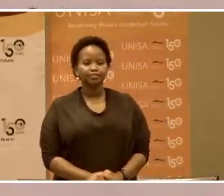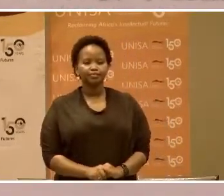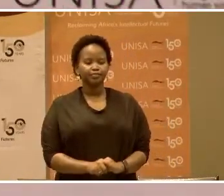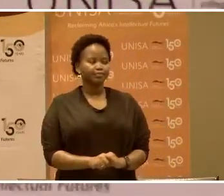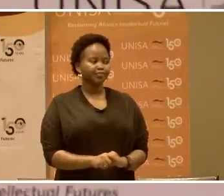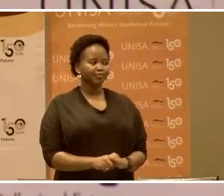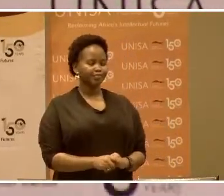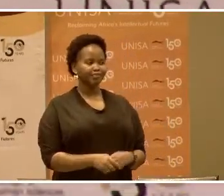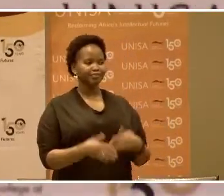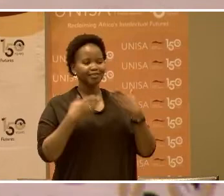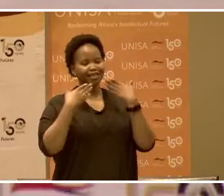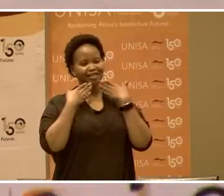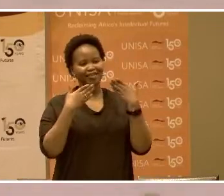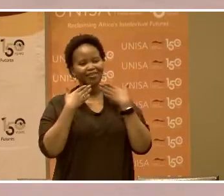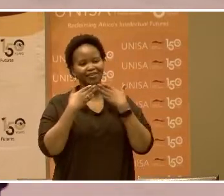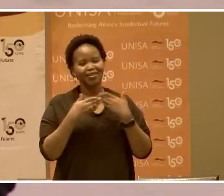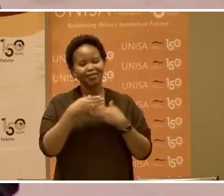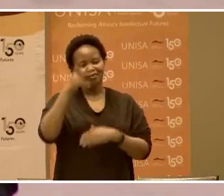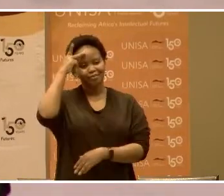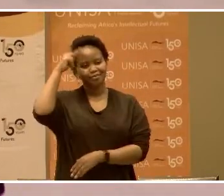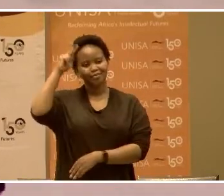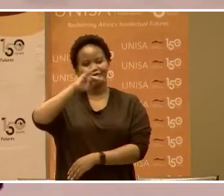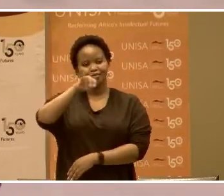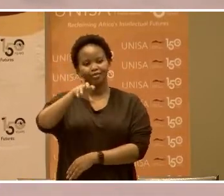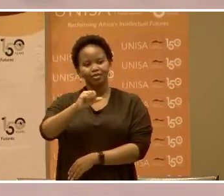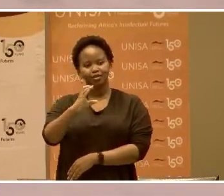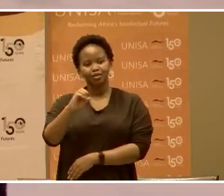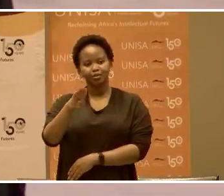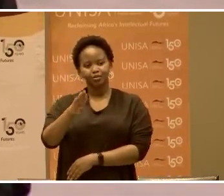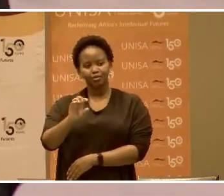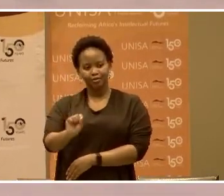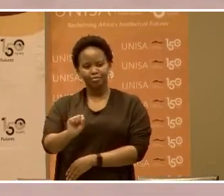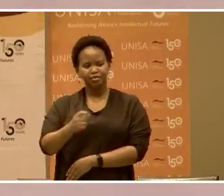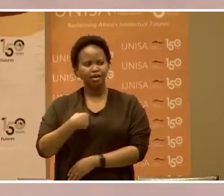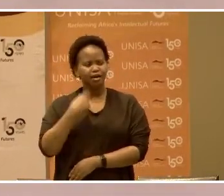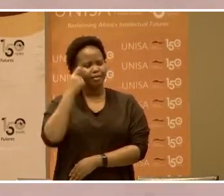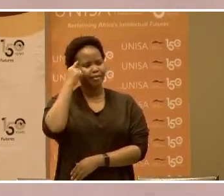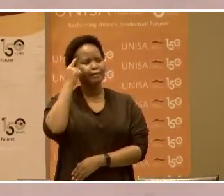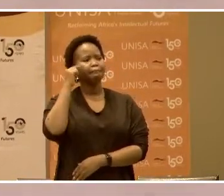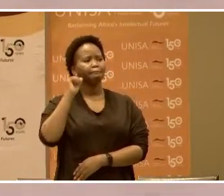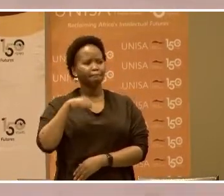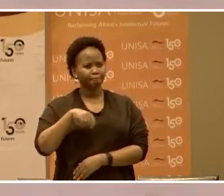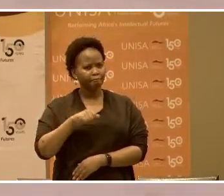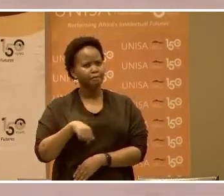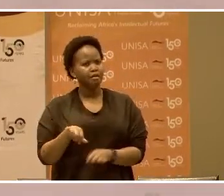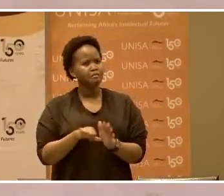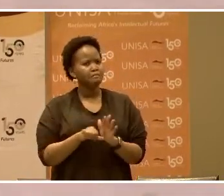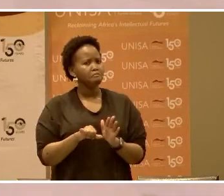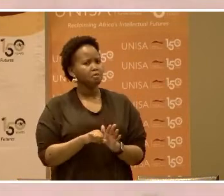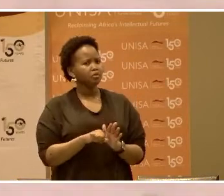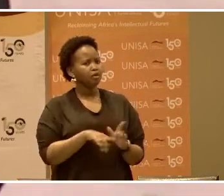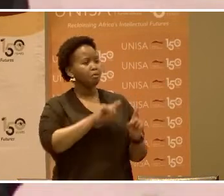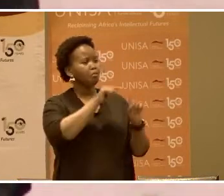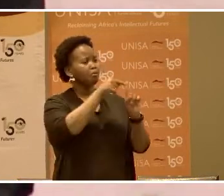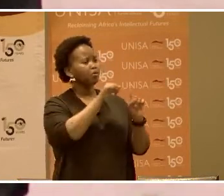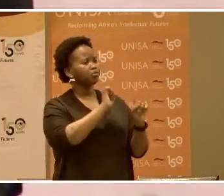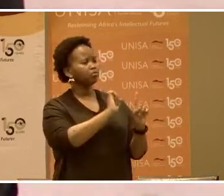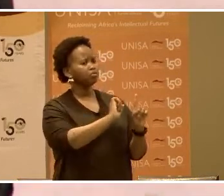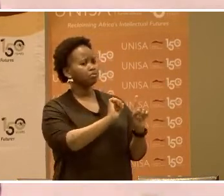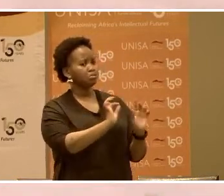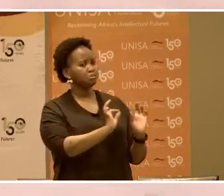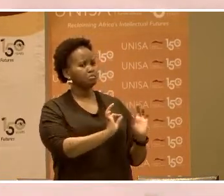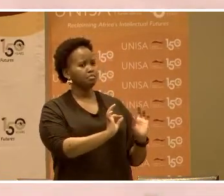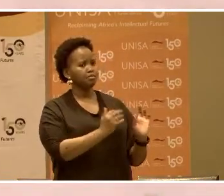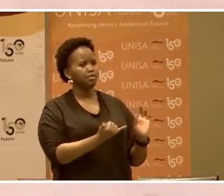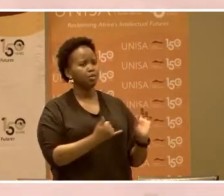Thank you very much, Prof. Jacobs. I think you raised a very important point, and I also like